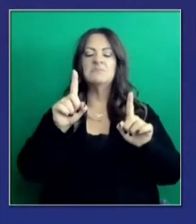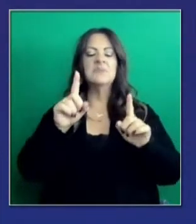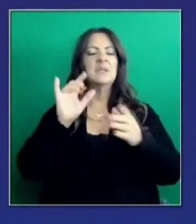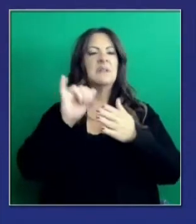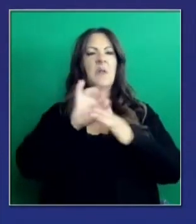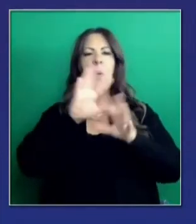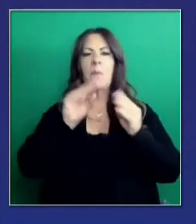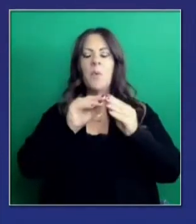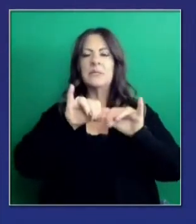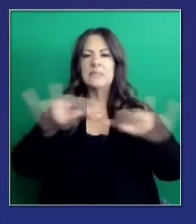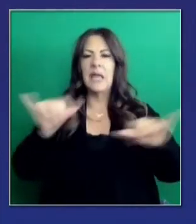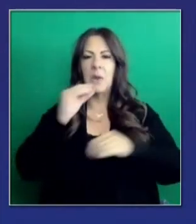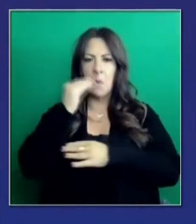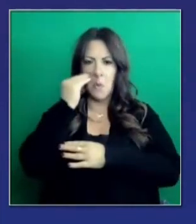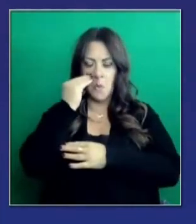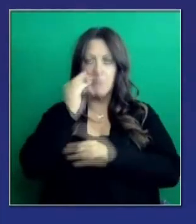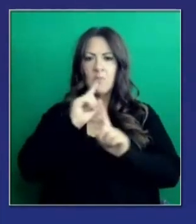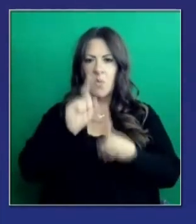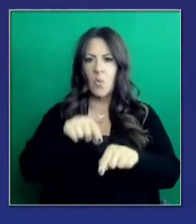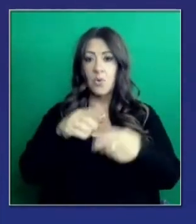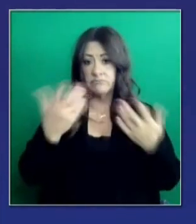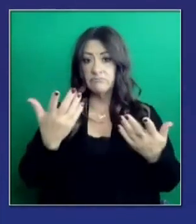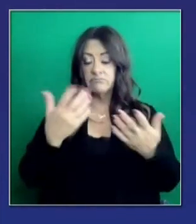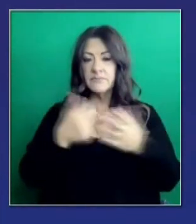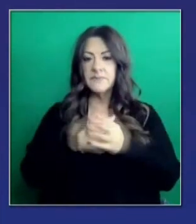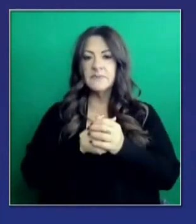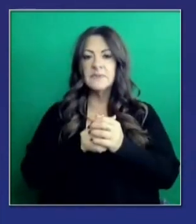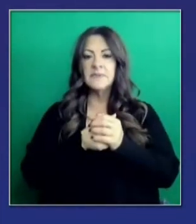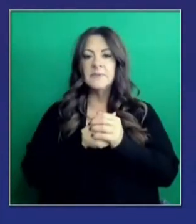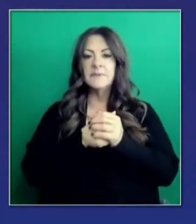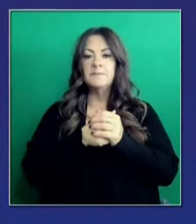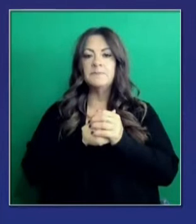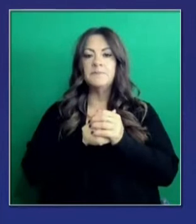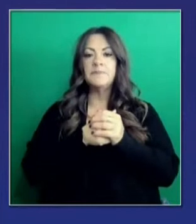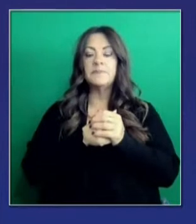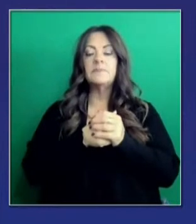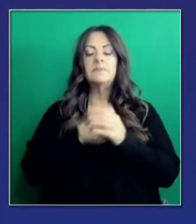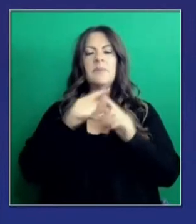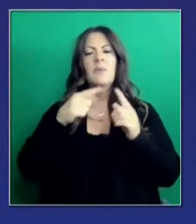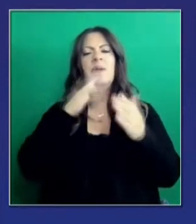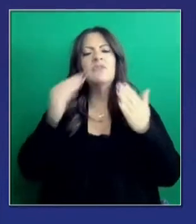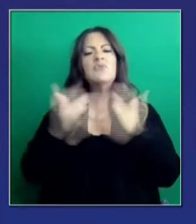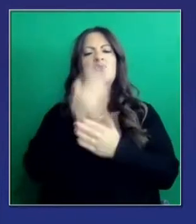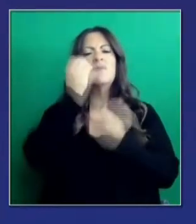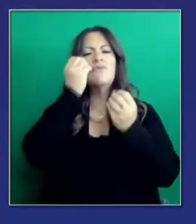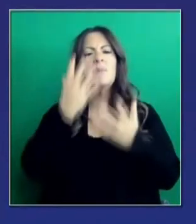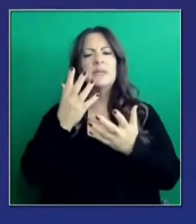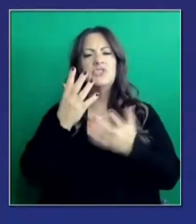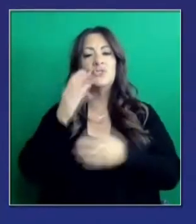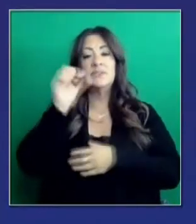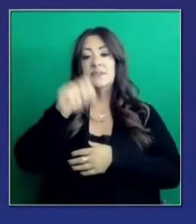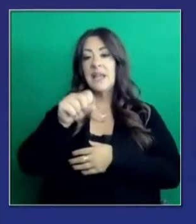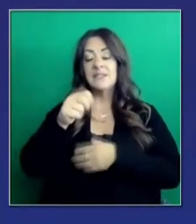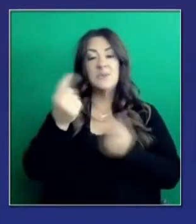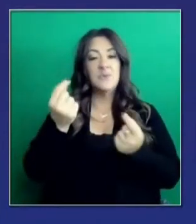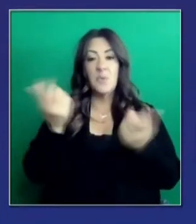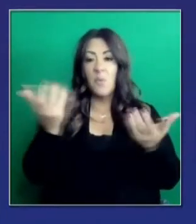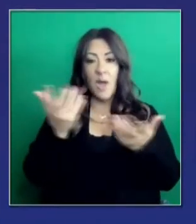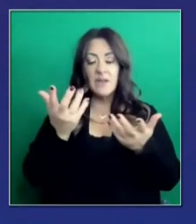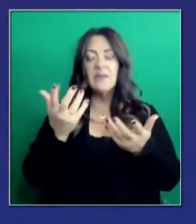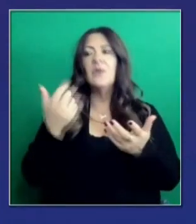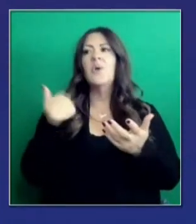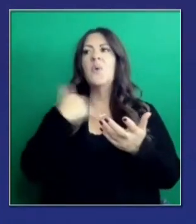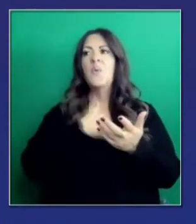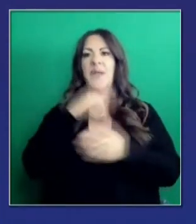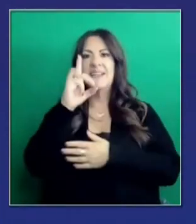Here's a reminder of some of the things we've done and some new information. We have substantially increased the number of staff, federal and state